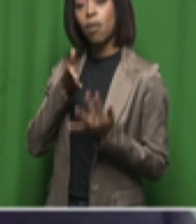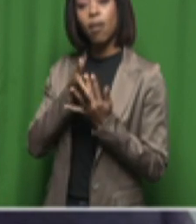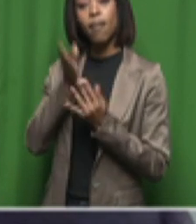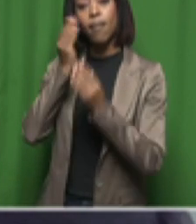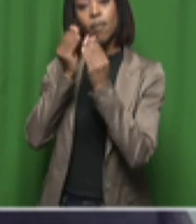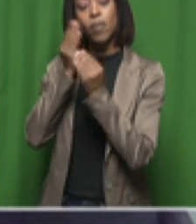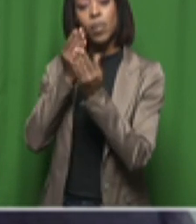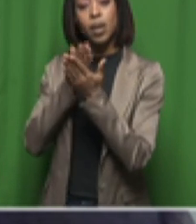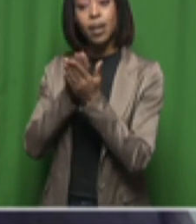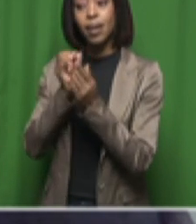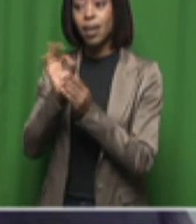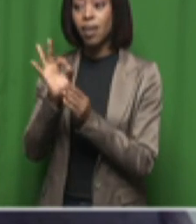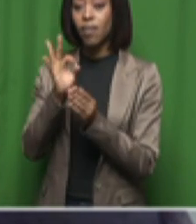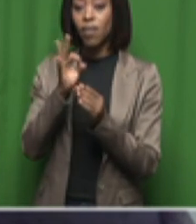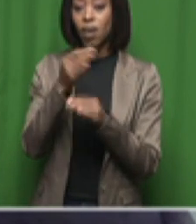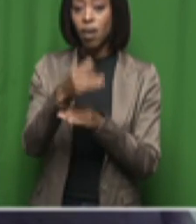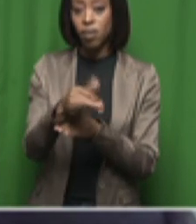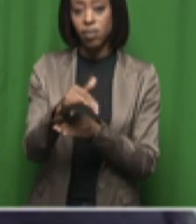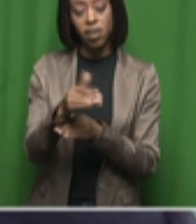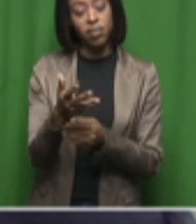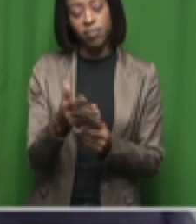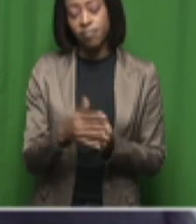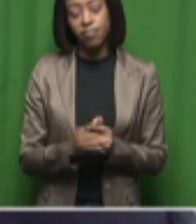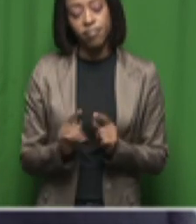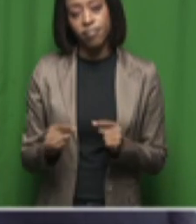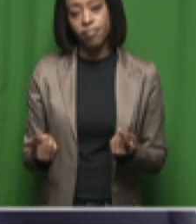information outside of what is